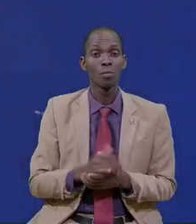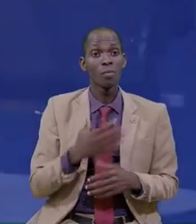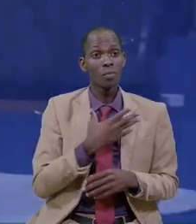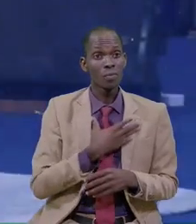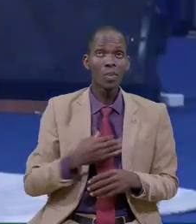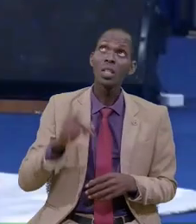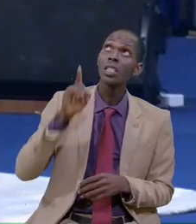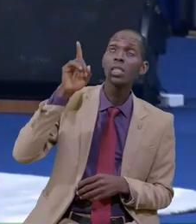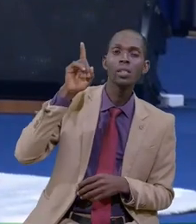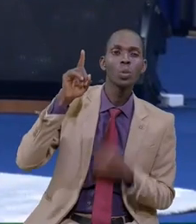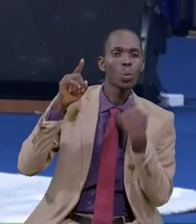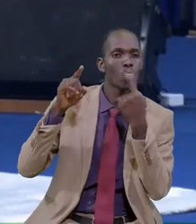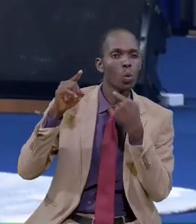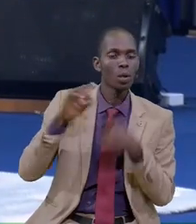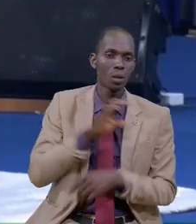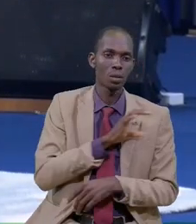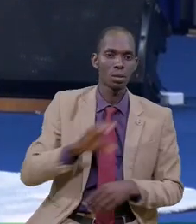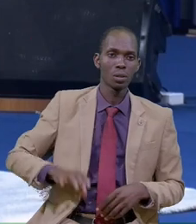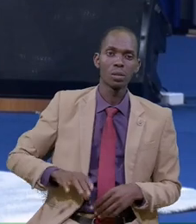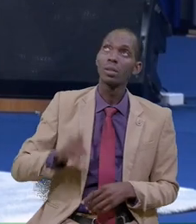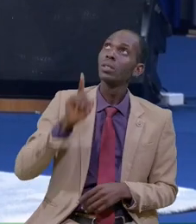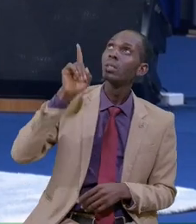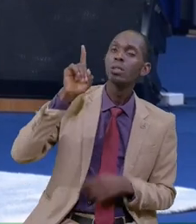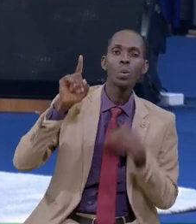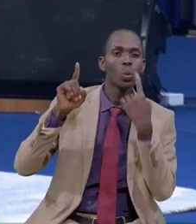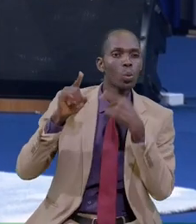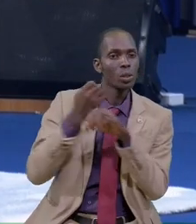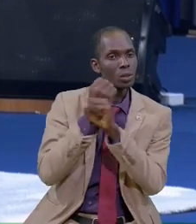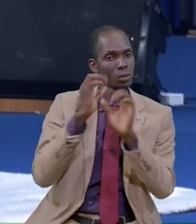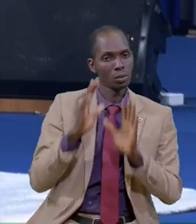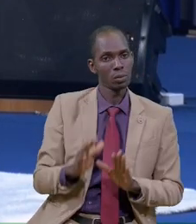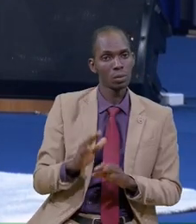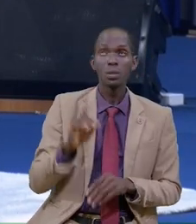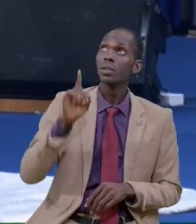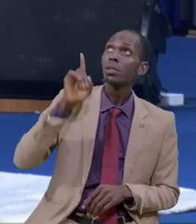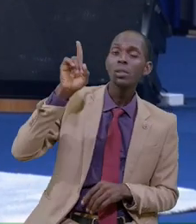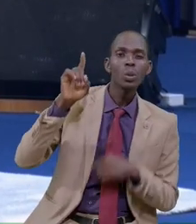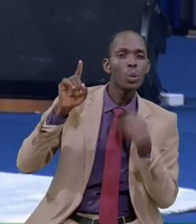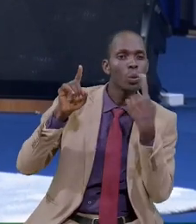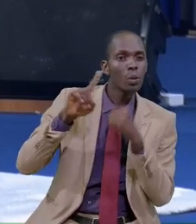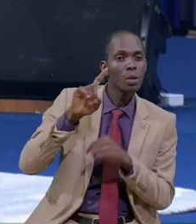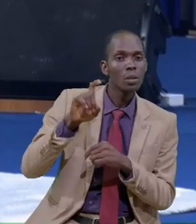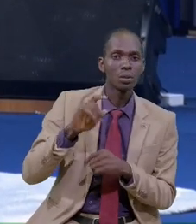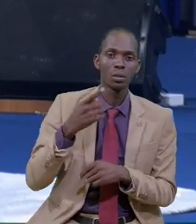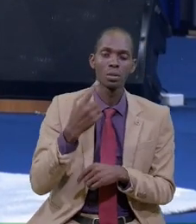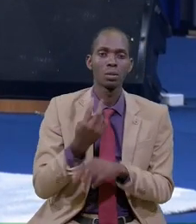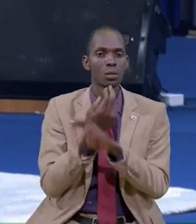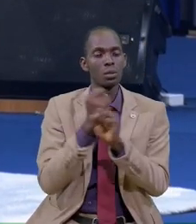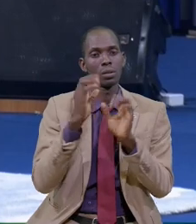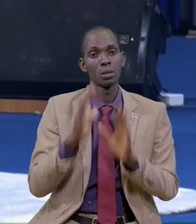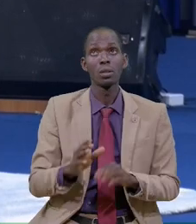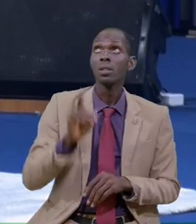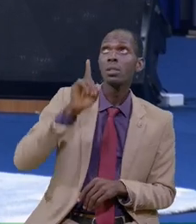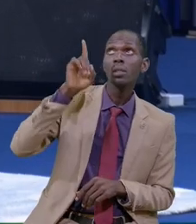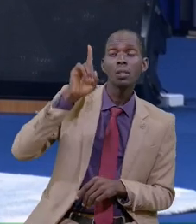nous. Christ, et lui Christ, and he, Savior, et lui le Sauveur, and he, Redeemer, et lui le Rédempteur, and he,